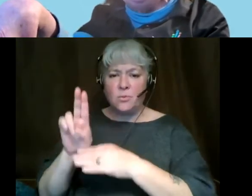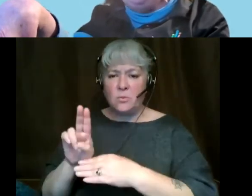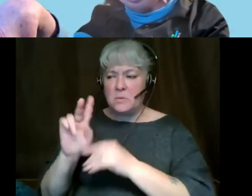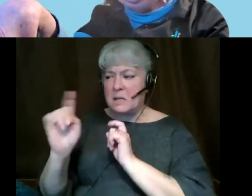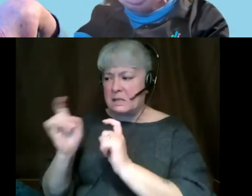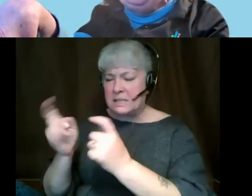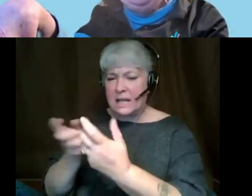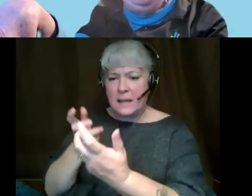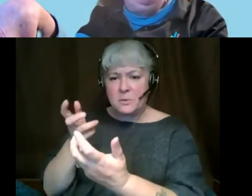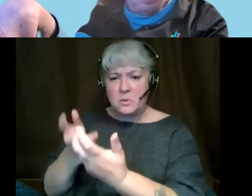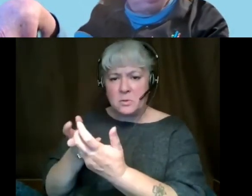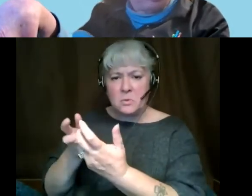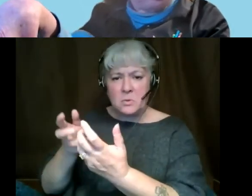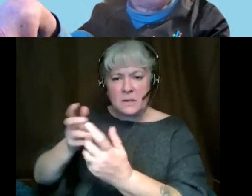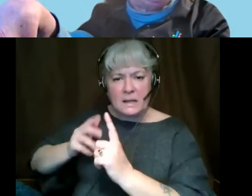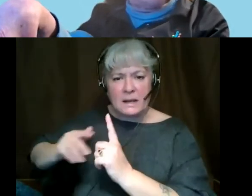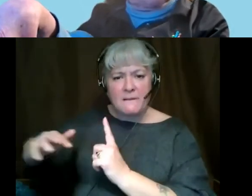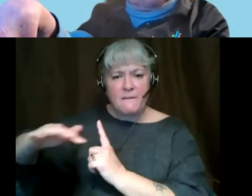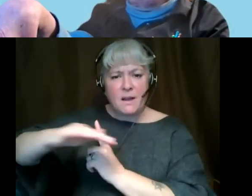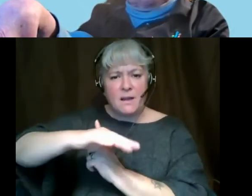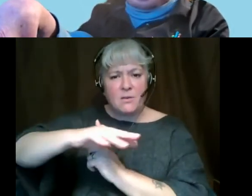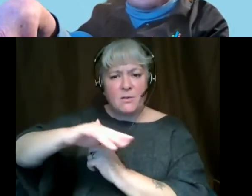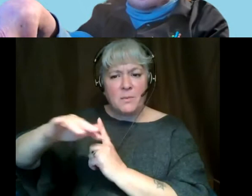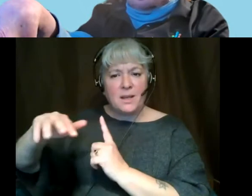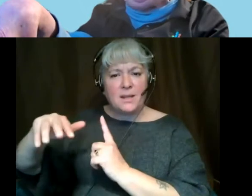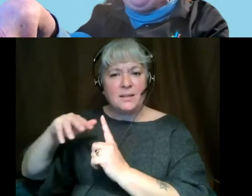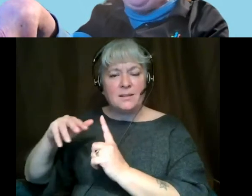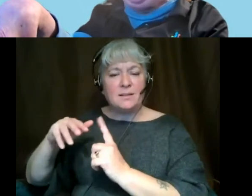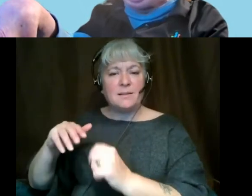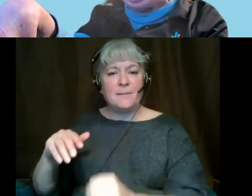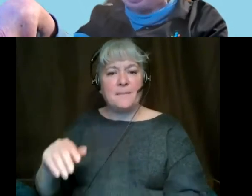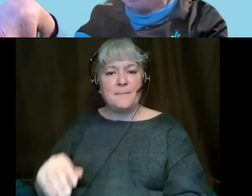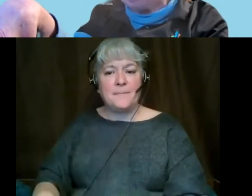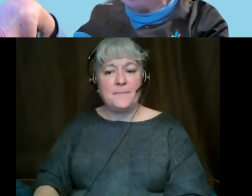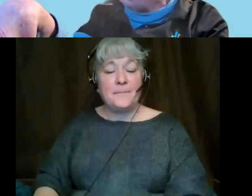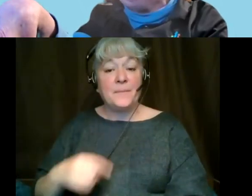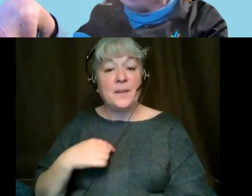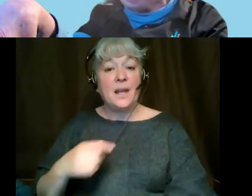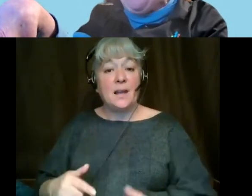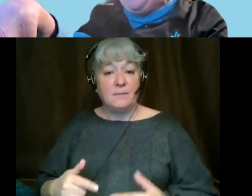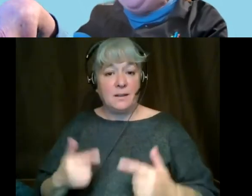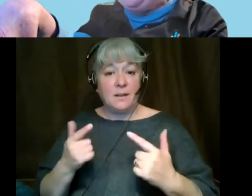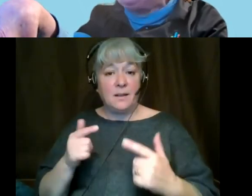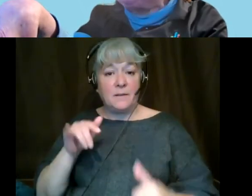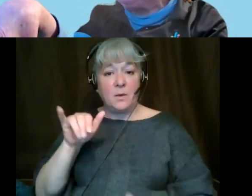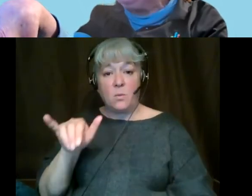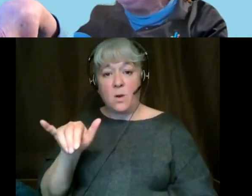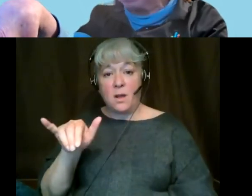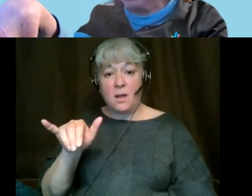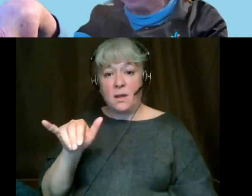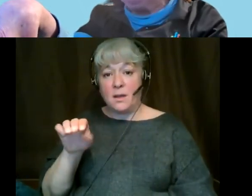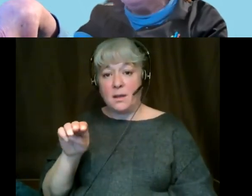the environment. And I lived at the Y for a while.